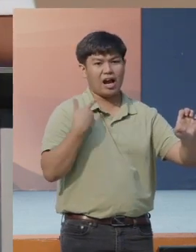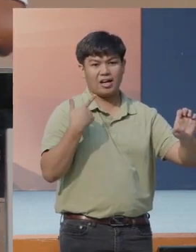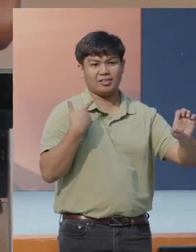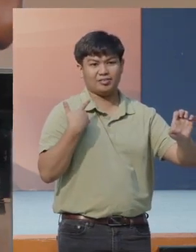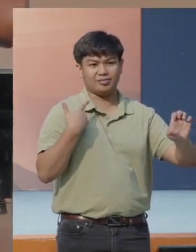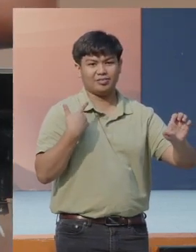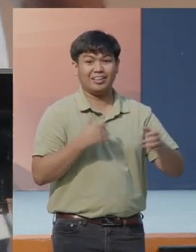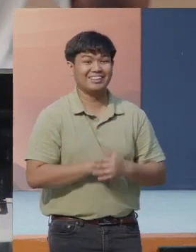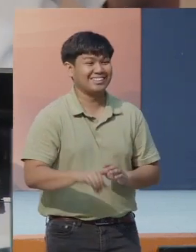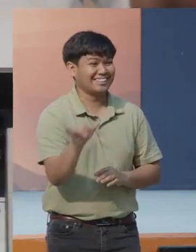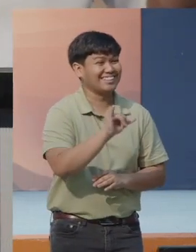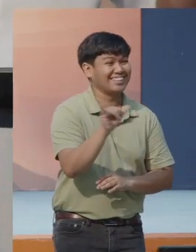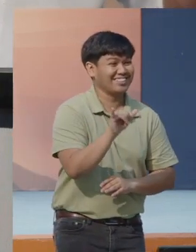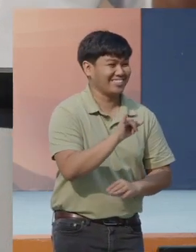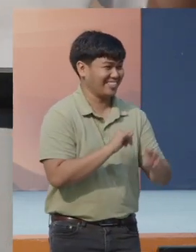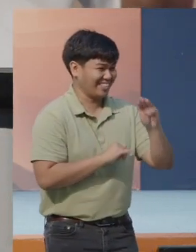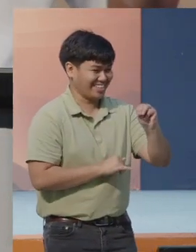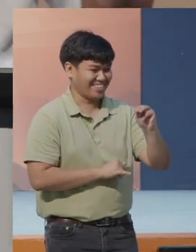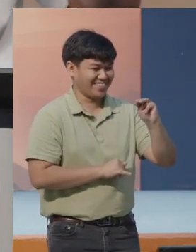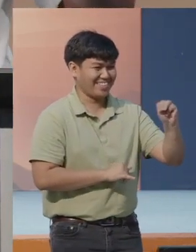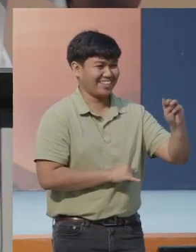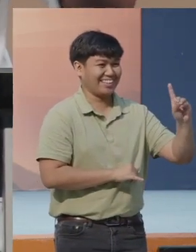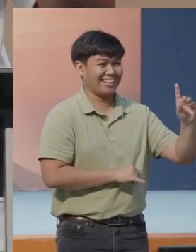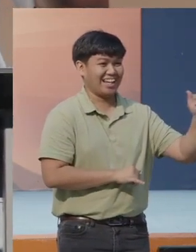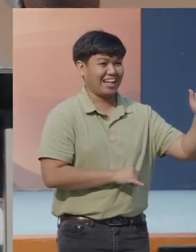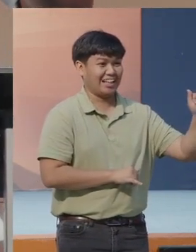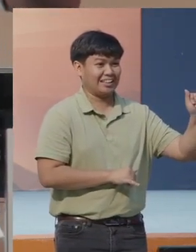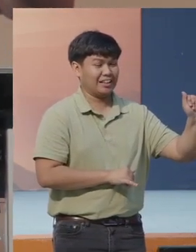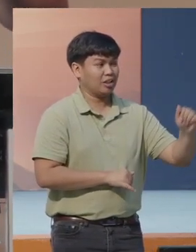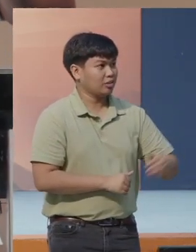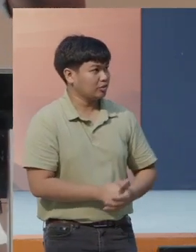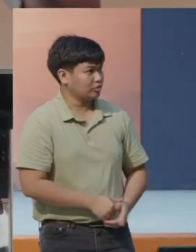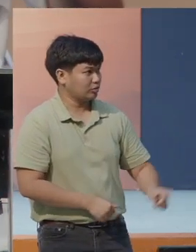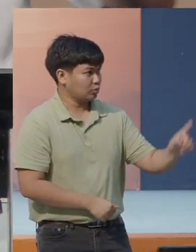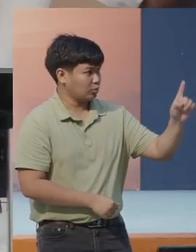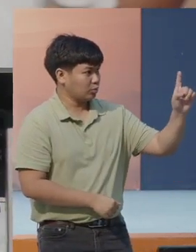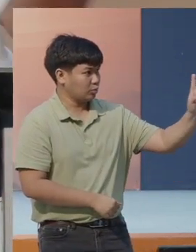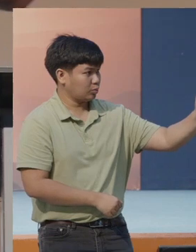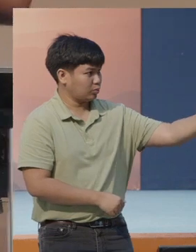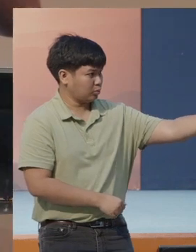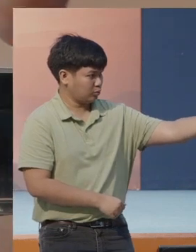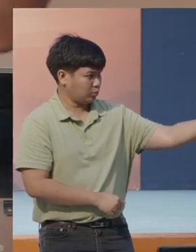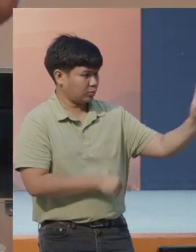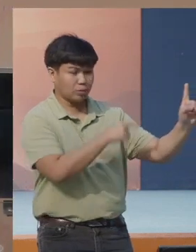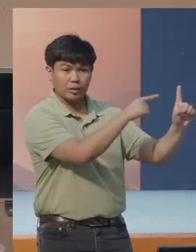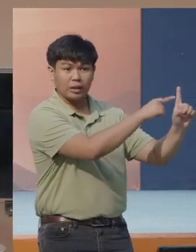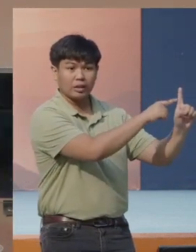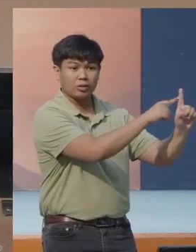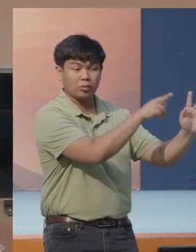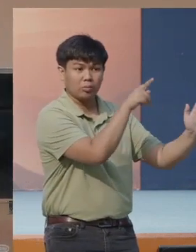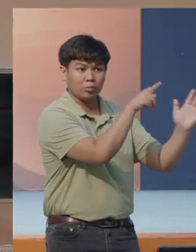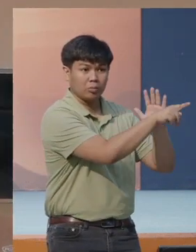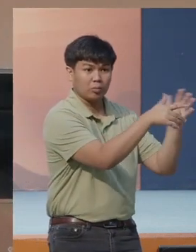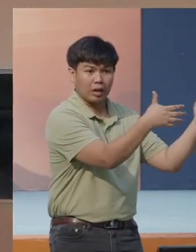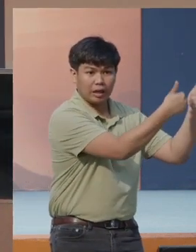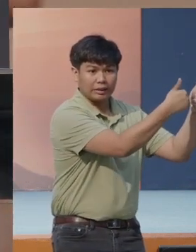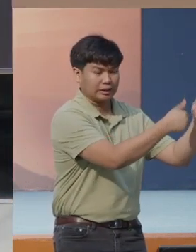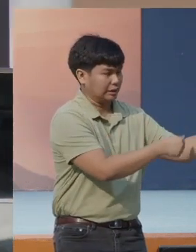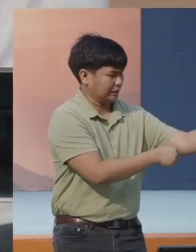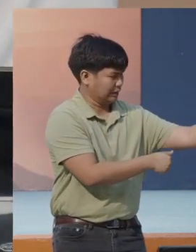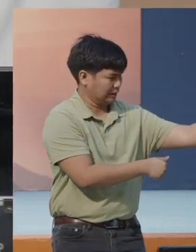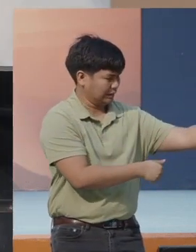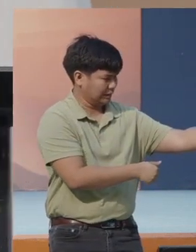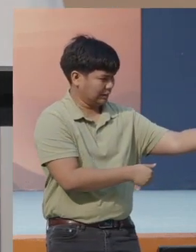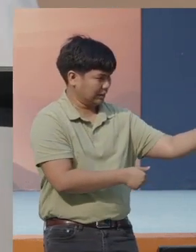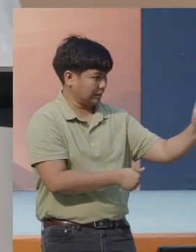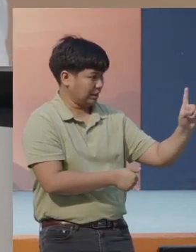daw natutulong, nagagabayan yung tumatakbong manslayer. Dito yung papunta ng city of refuge. At